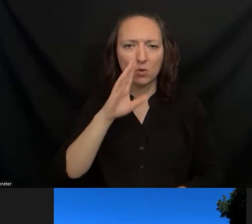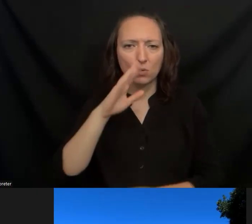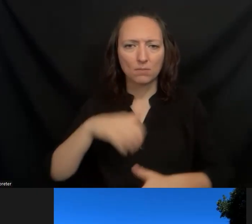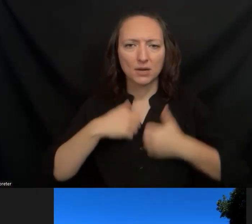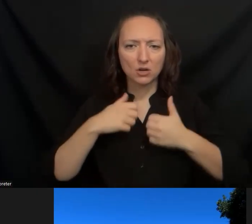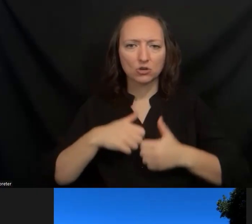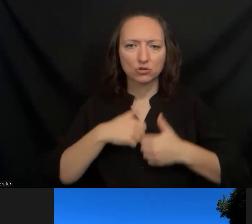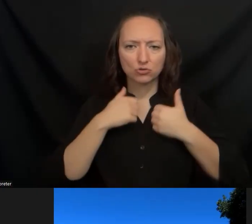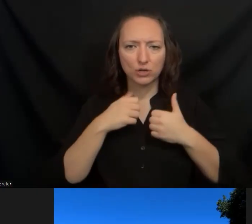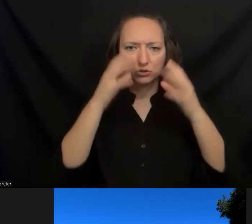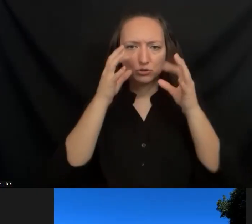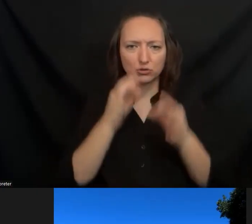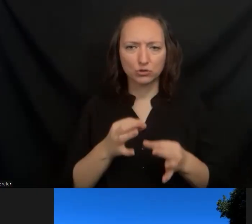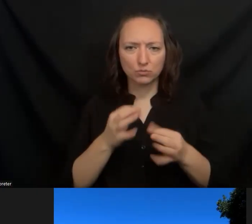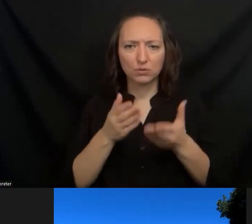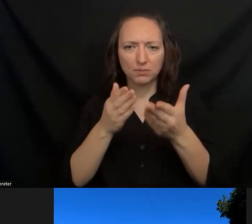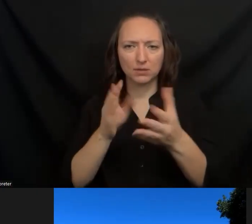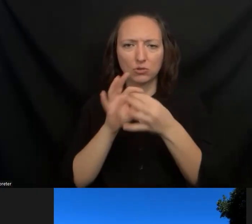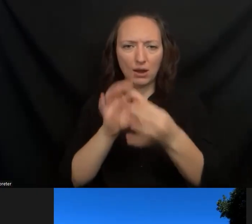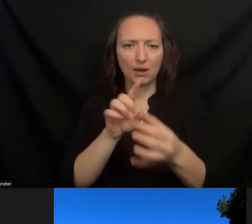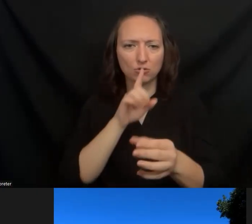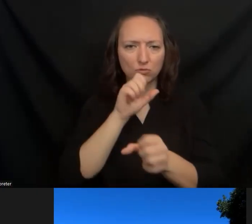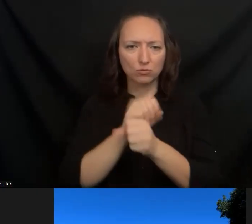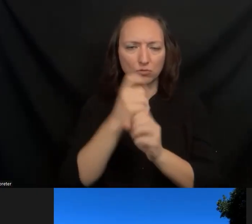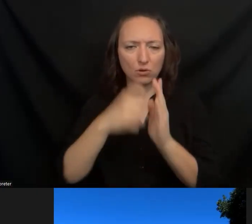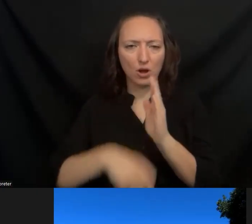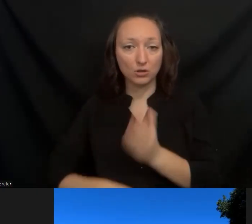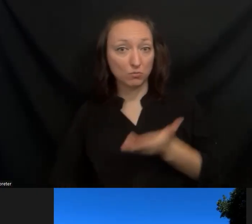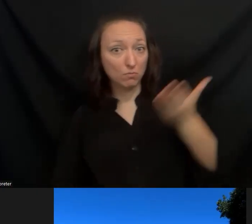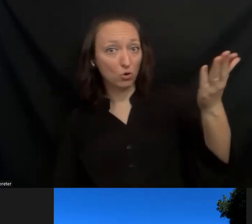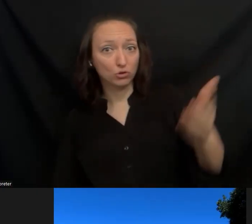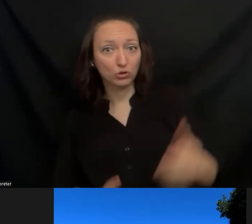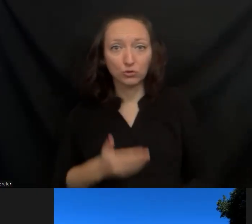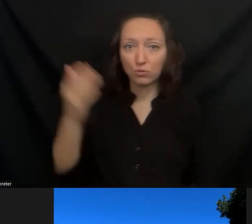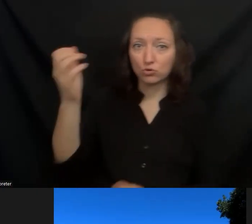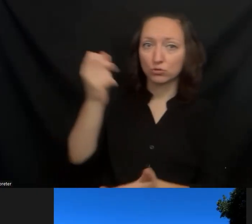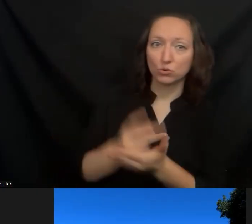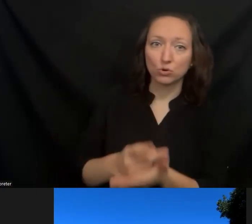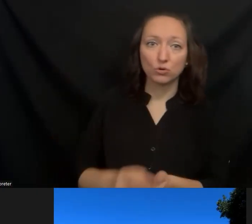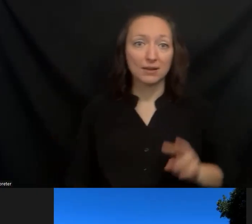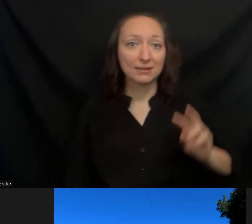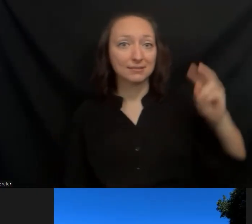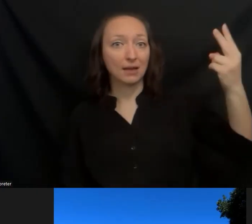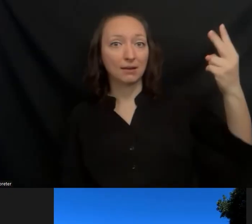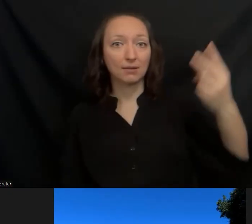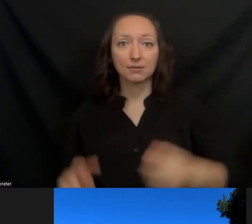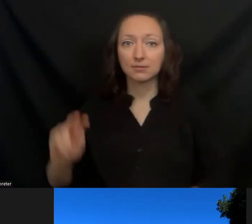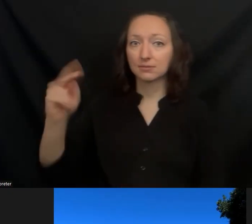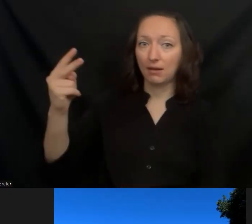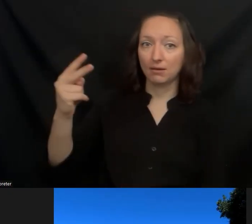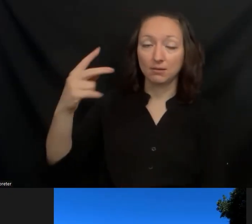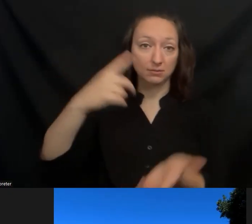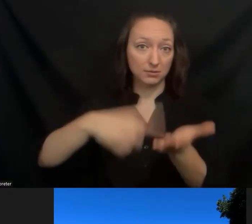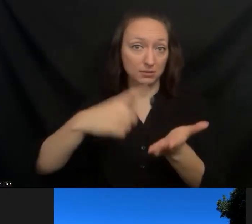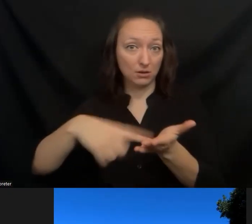Do we have a motion? Motion to approve. Second? Second. Any